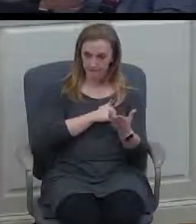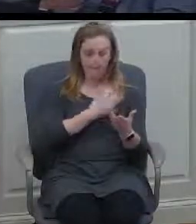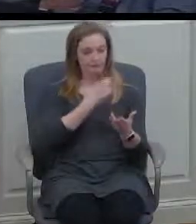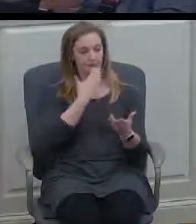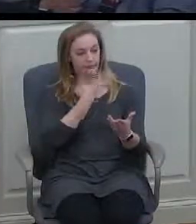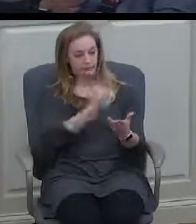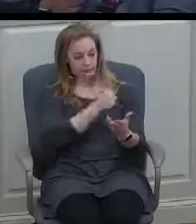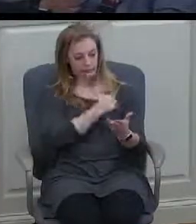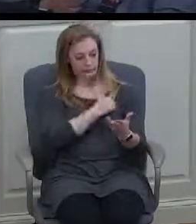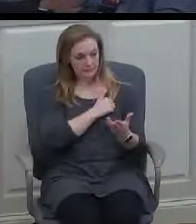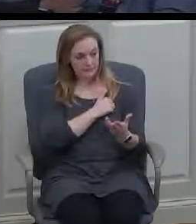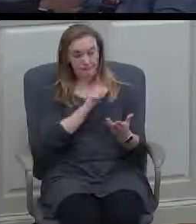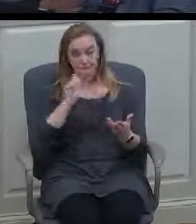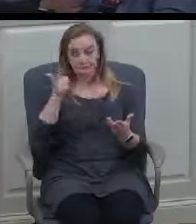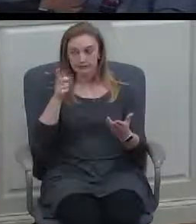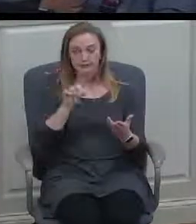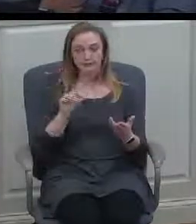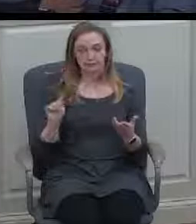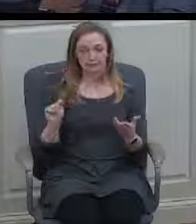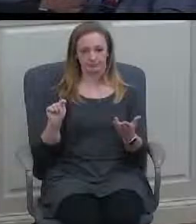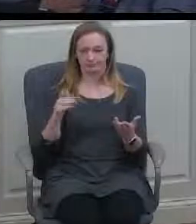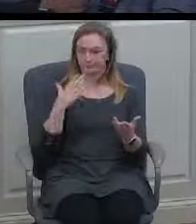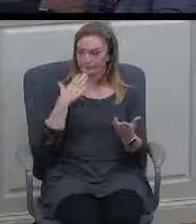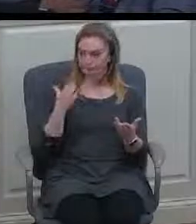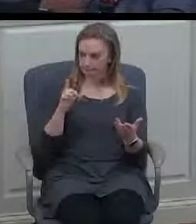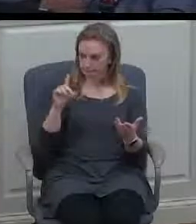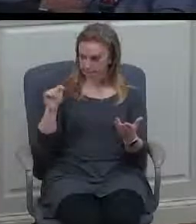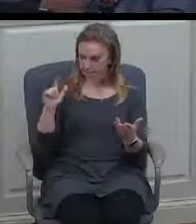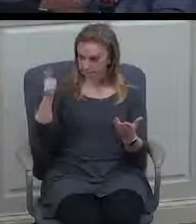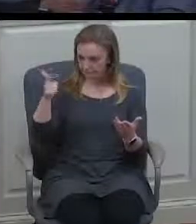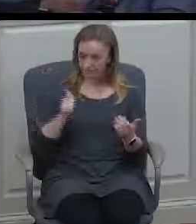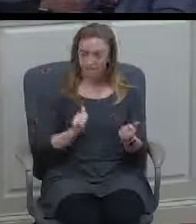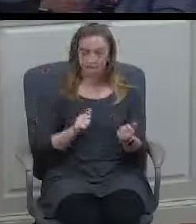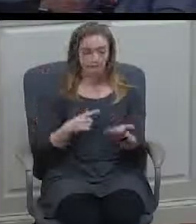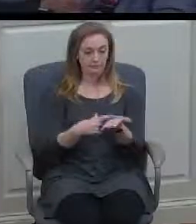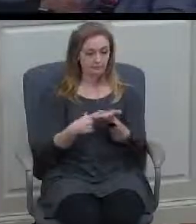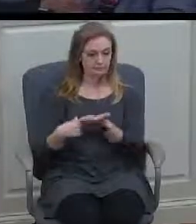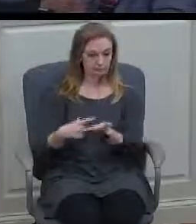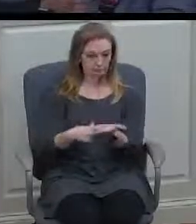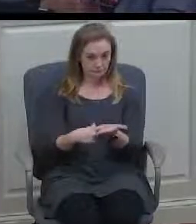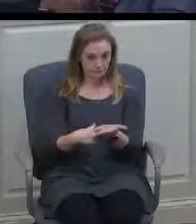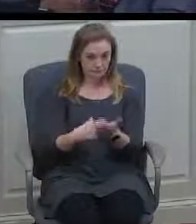Commissioner Atkins, second. Second. Mr. Terry, second. Discussion?